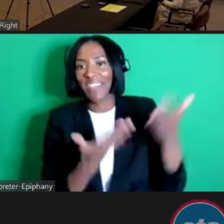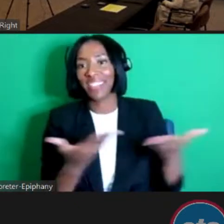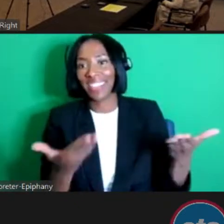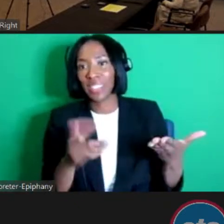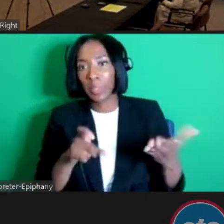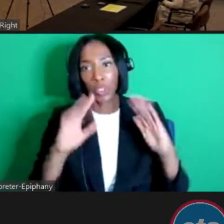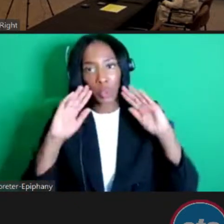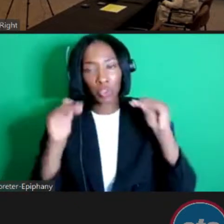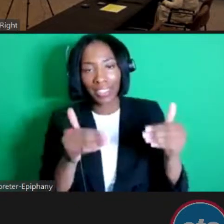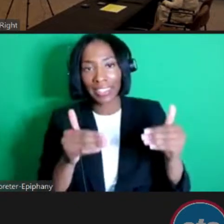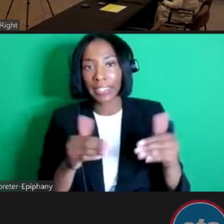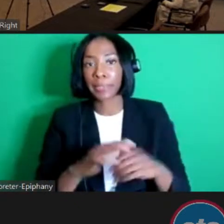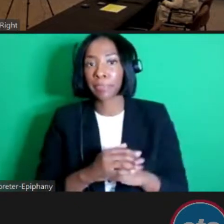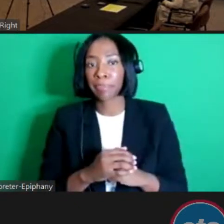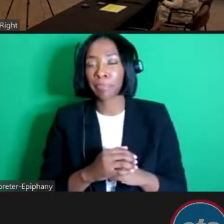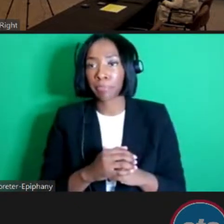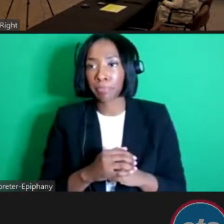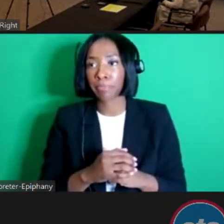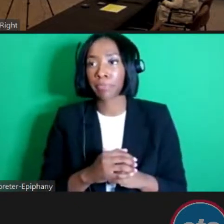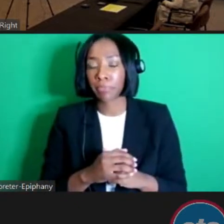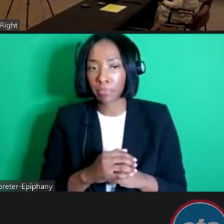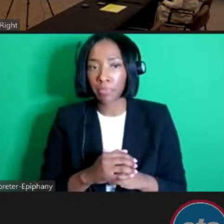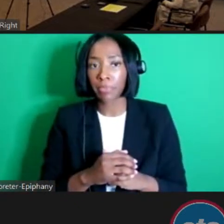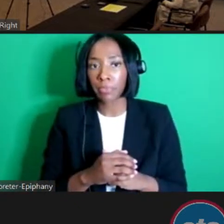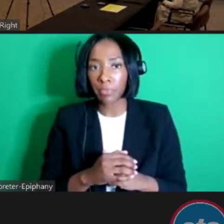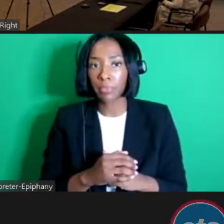But let's see if I can get myself to advance.